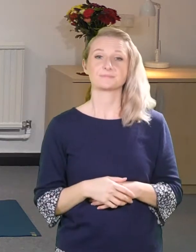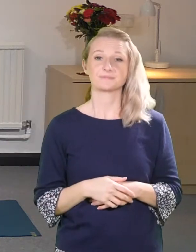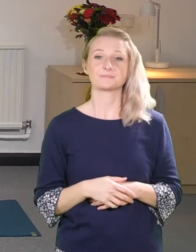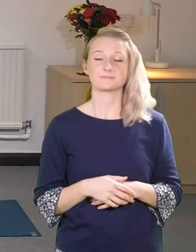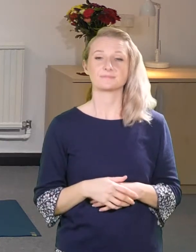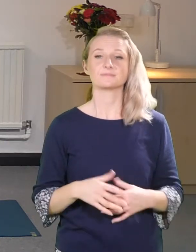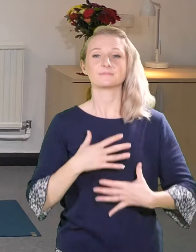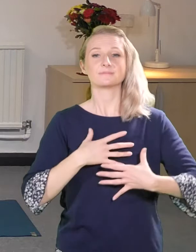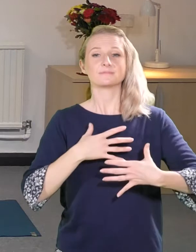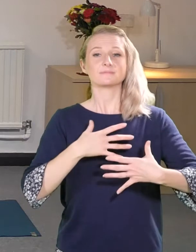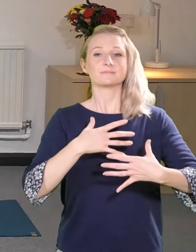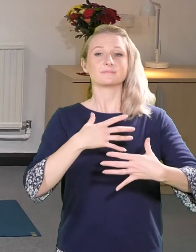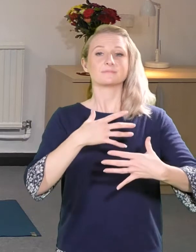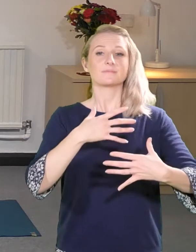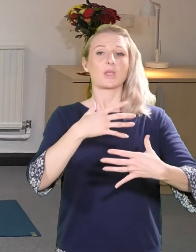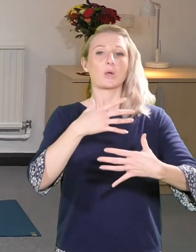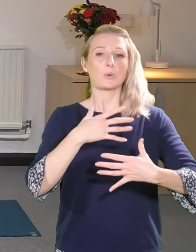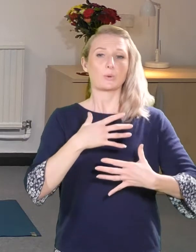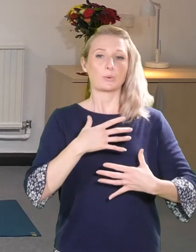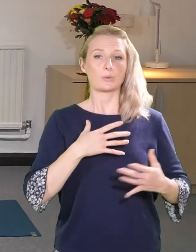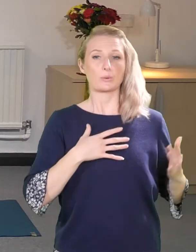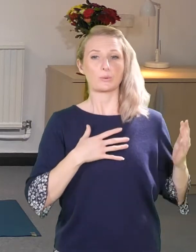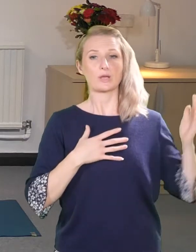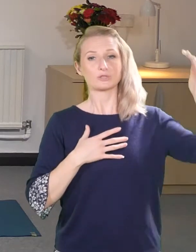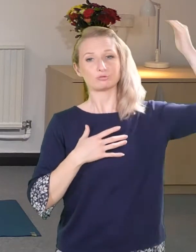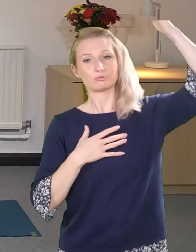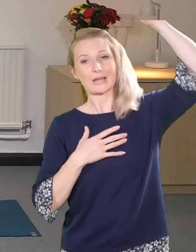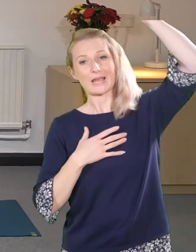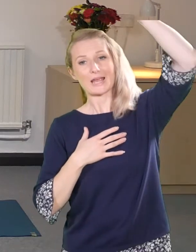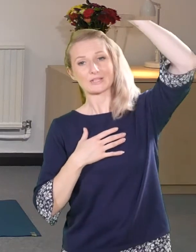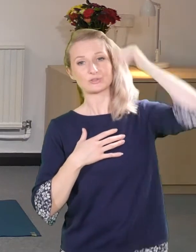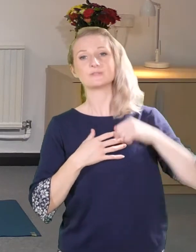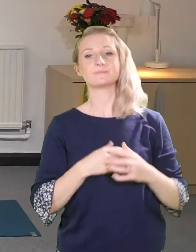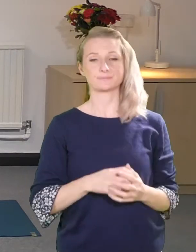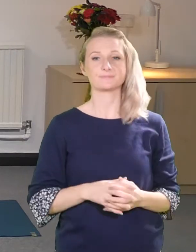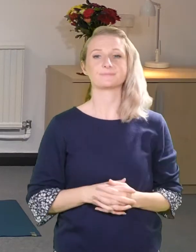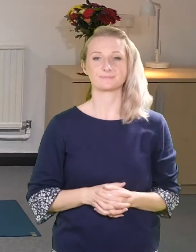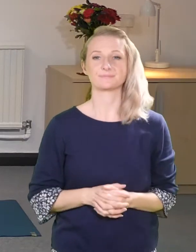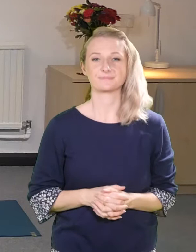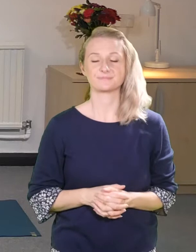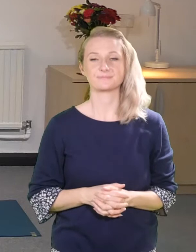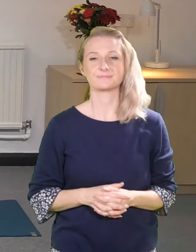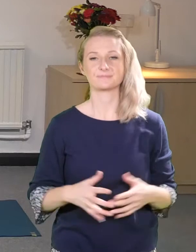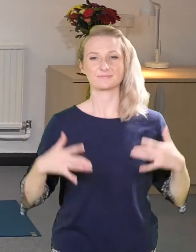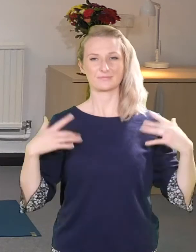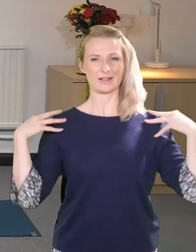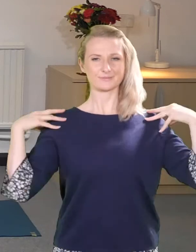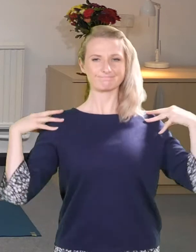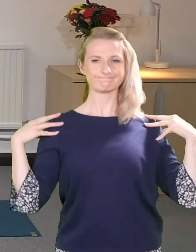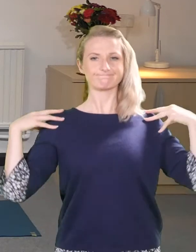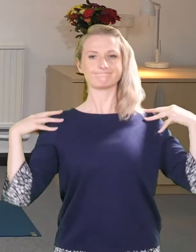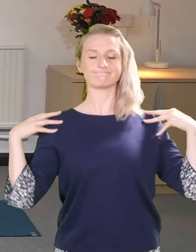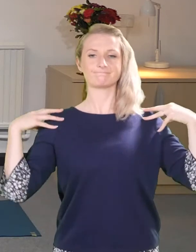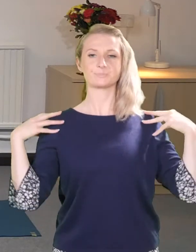Exhale, taking the right hand flat and stretching over to that side. Keeping your shoulders soft,